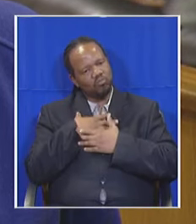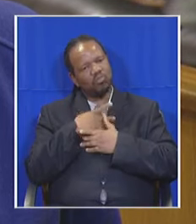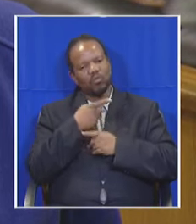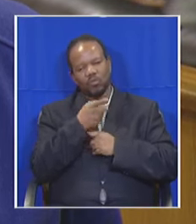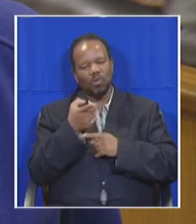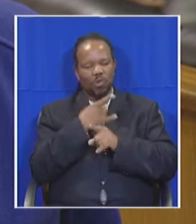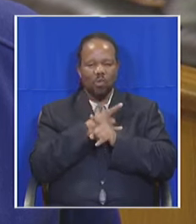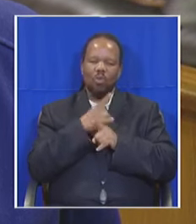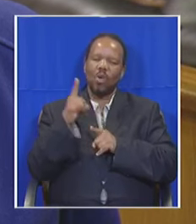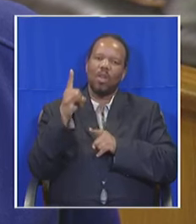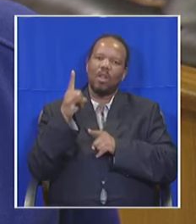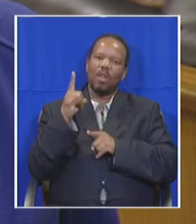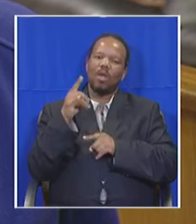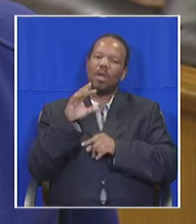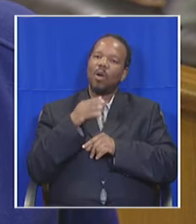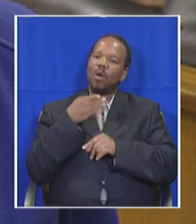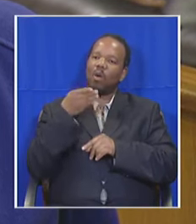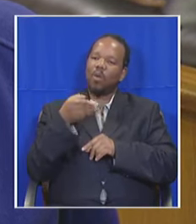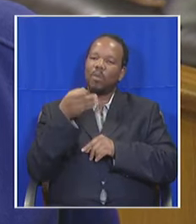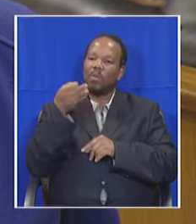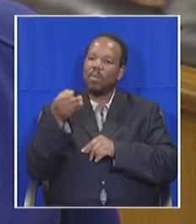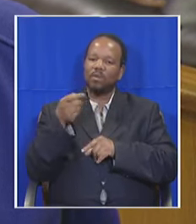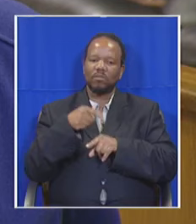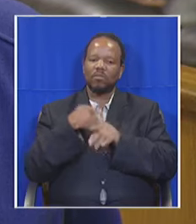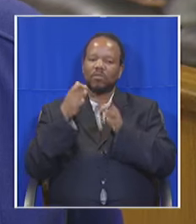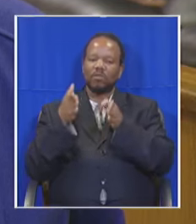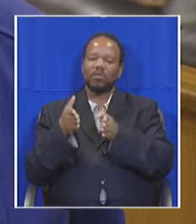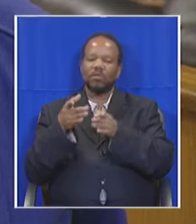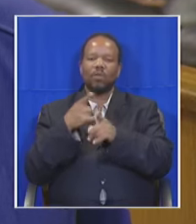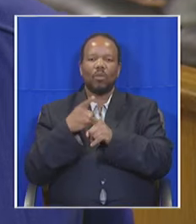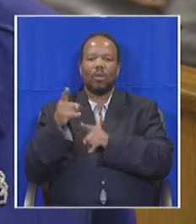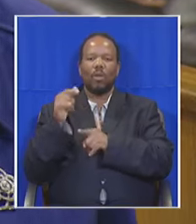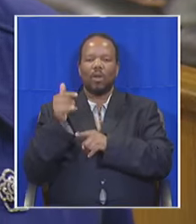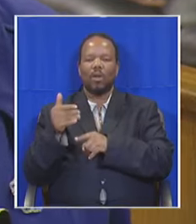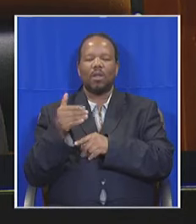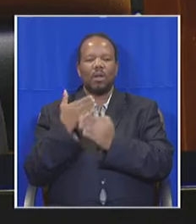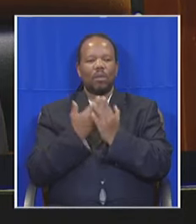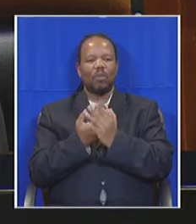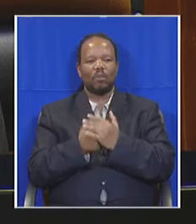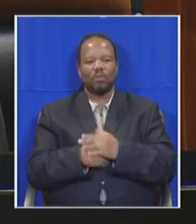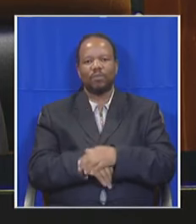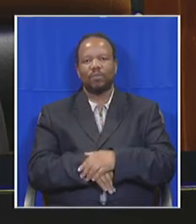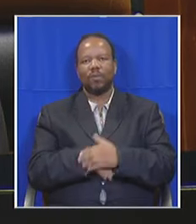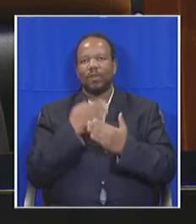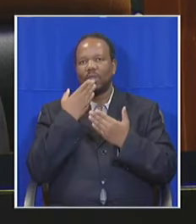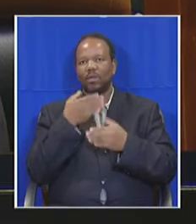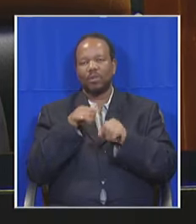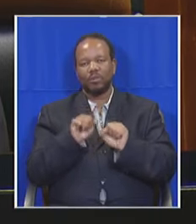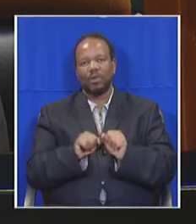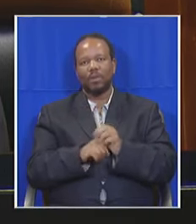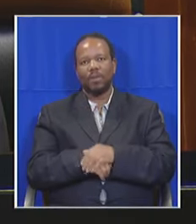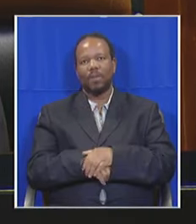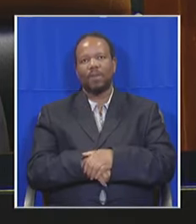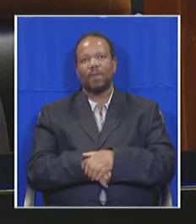wishes them well in the upcoming season. I so move. Thank you, Chair. Thank you. Are there